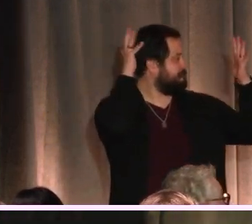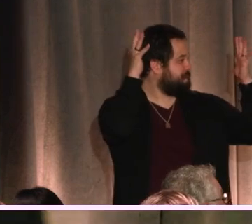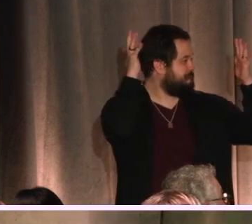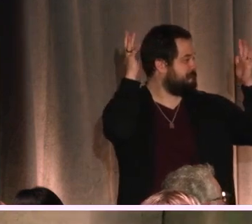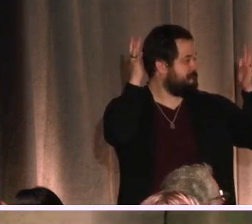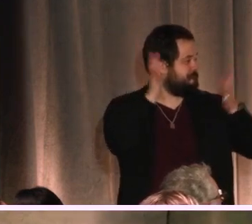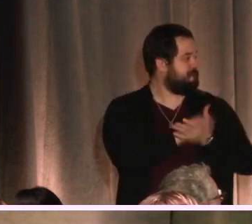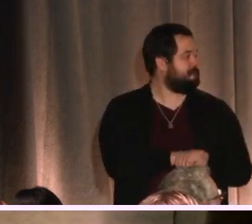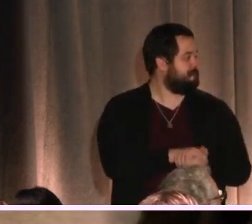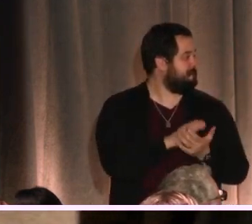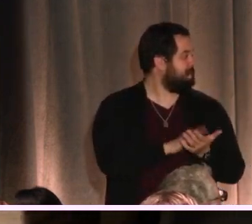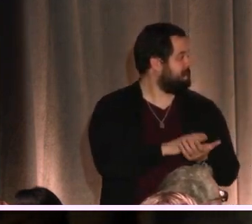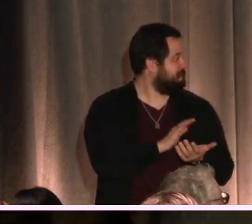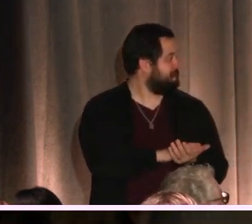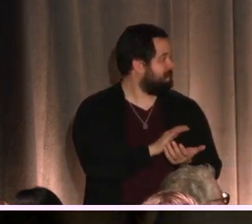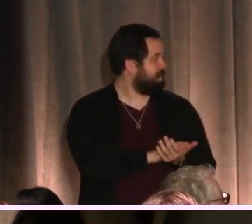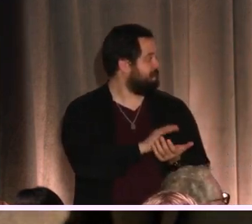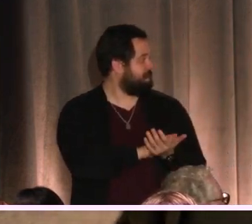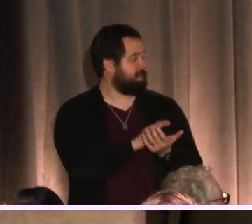Okay.